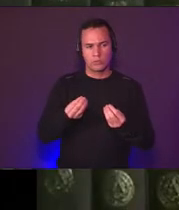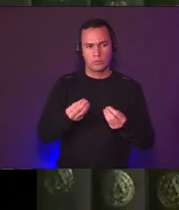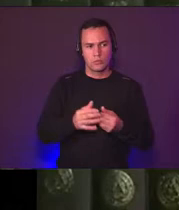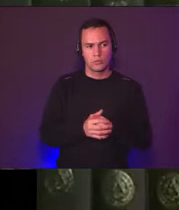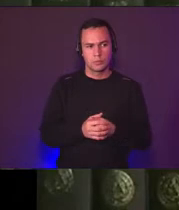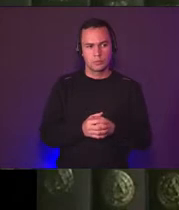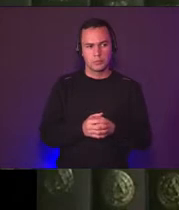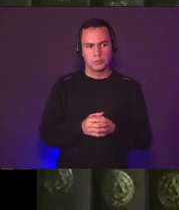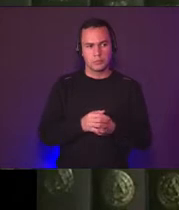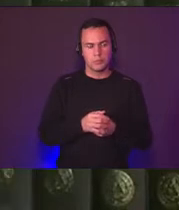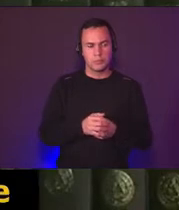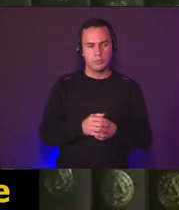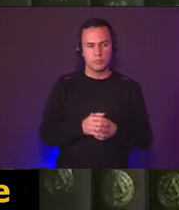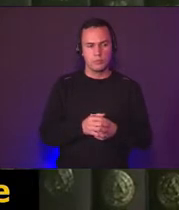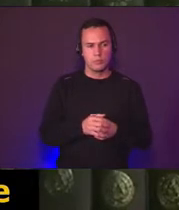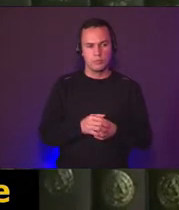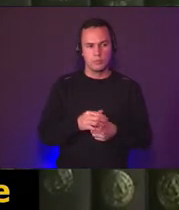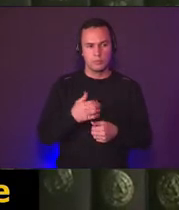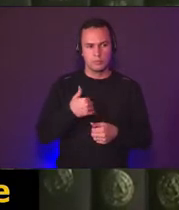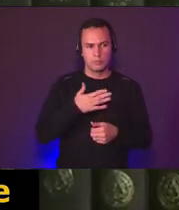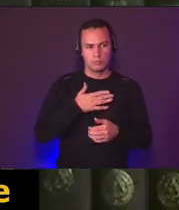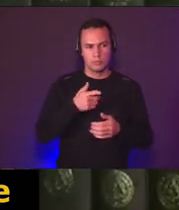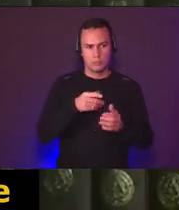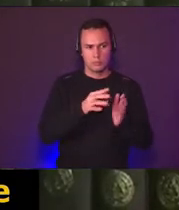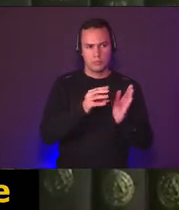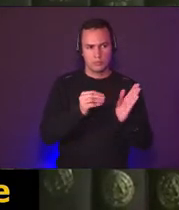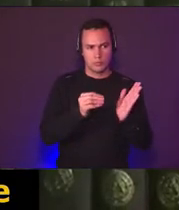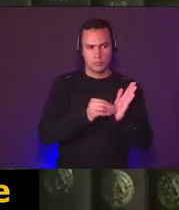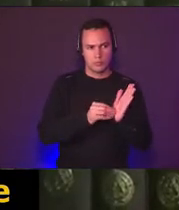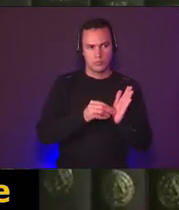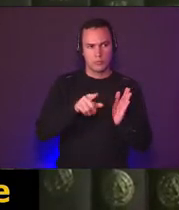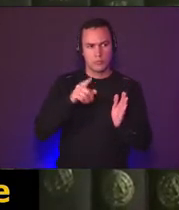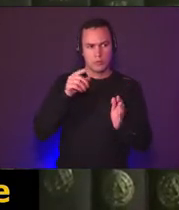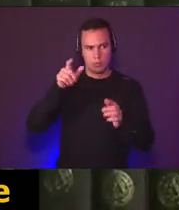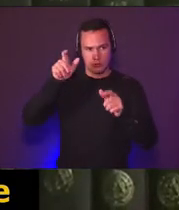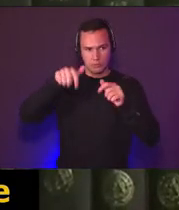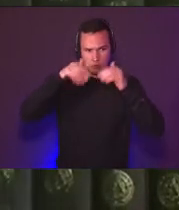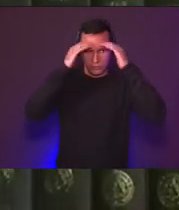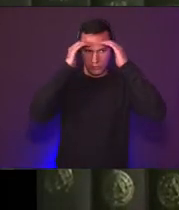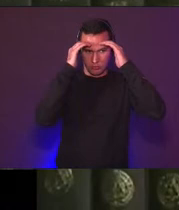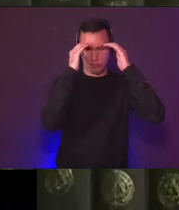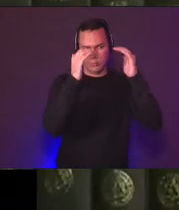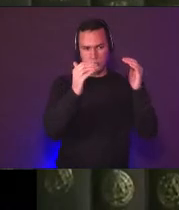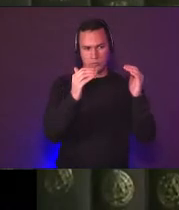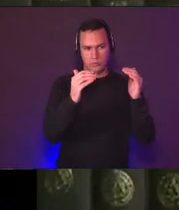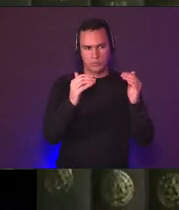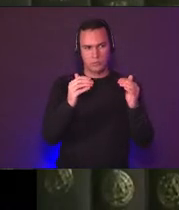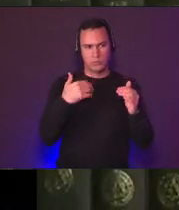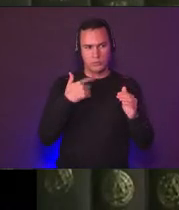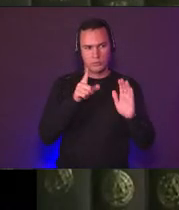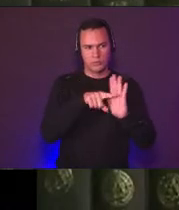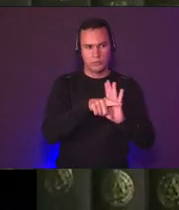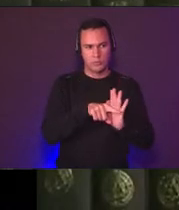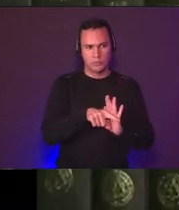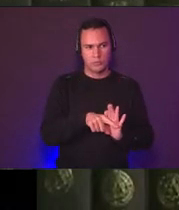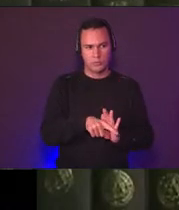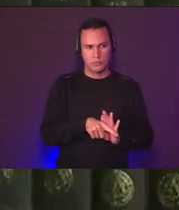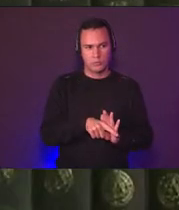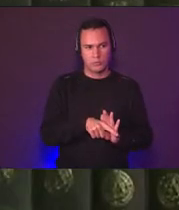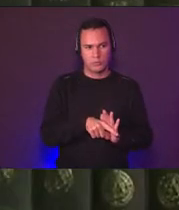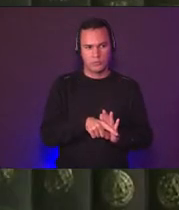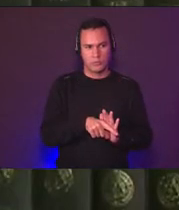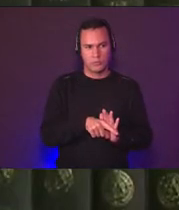of the characteristics of scientific method is that you don't start your research until you have a hypothesis to test, right. and then you try to knock it